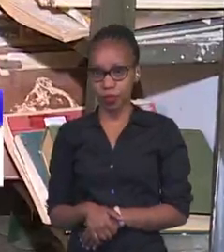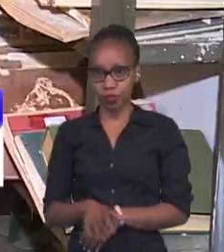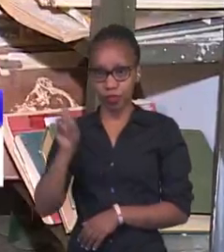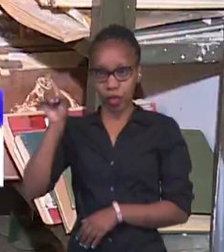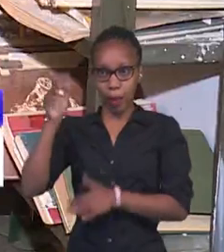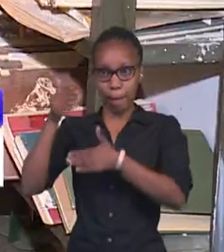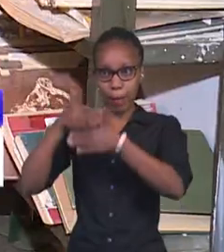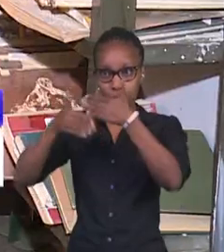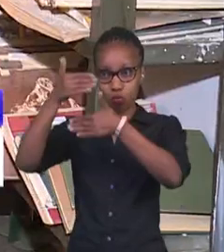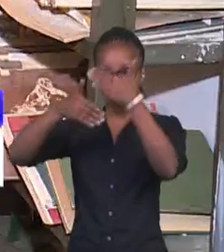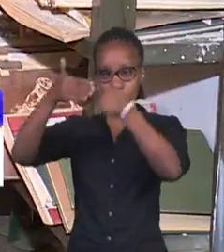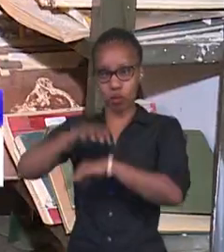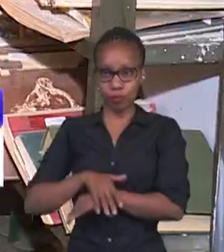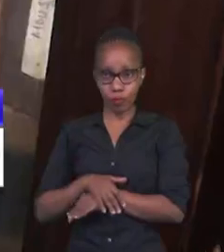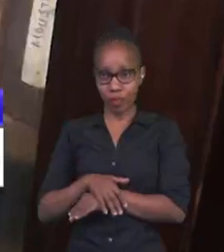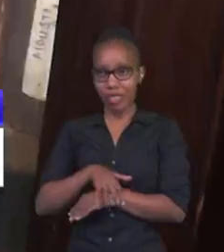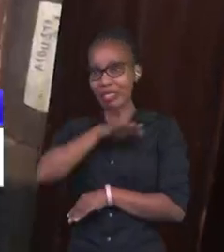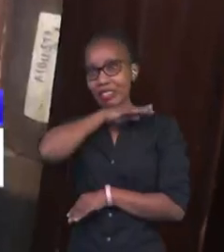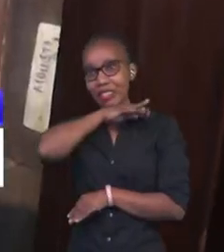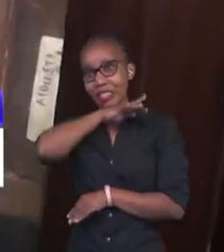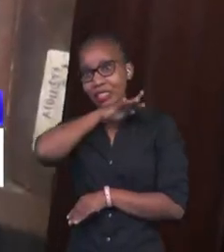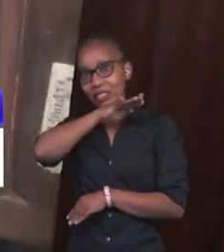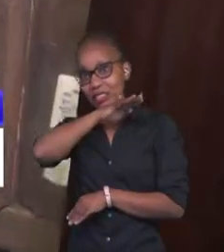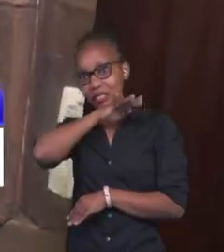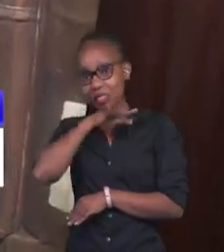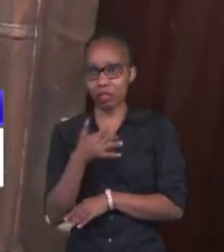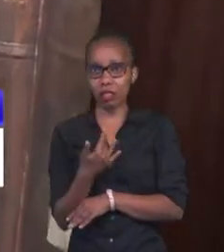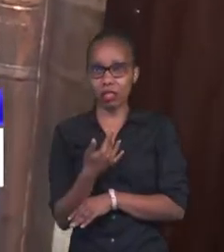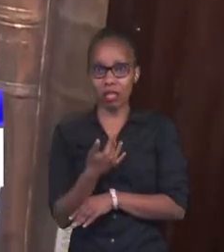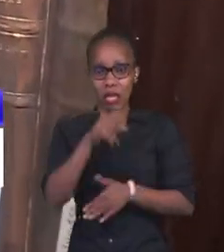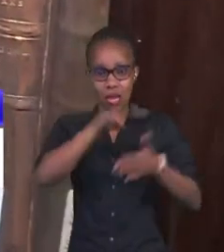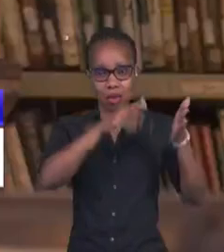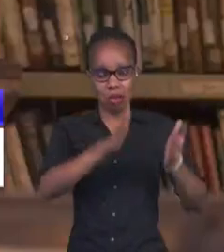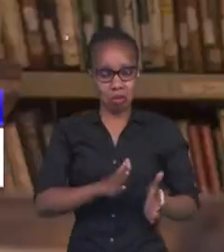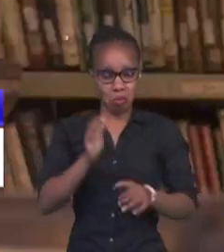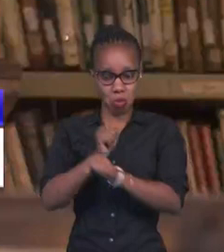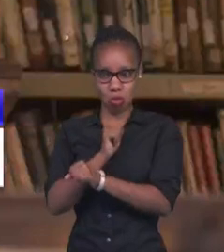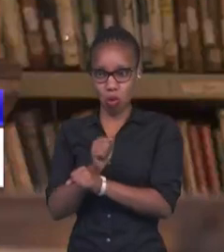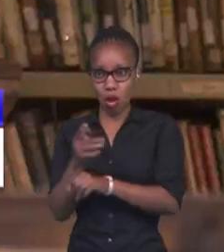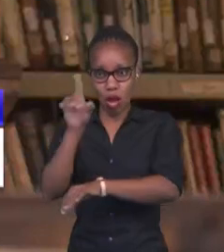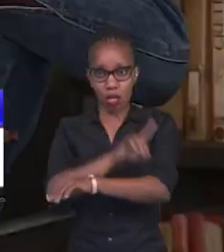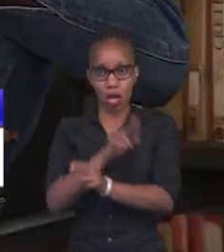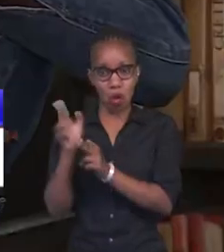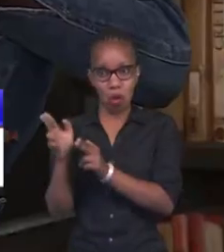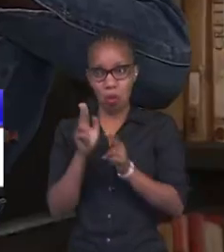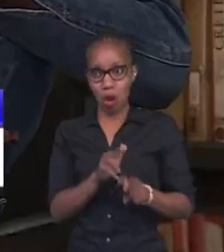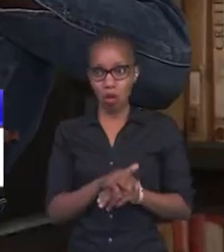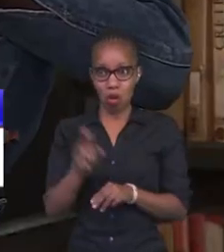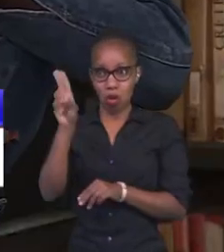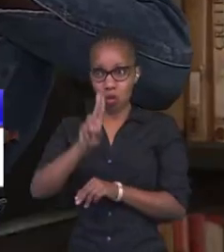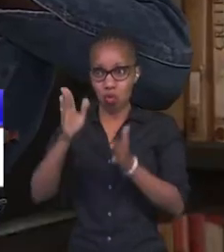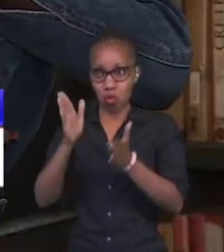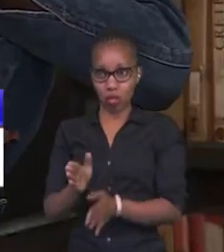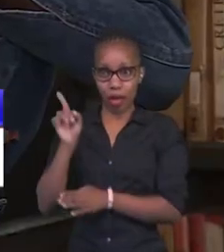building, peeling paint and dusty shelves do little to keep serious readers away. And on a normal day, you'll find library users